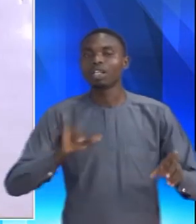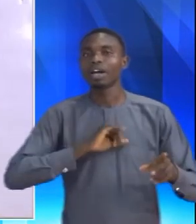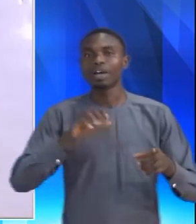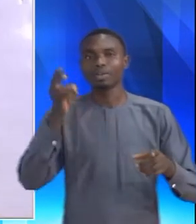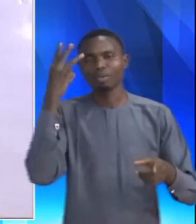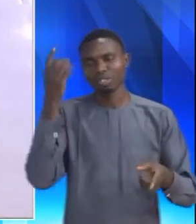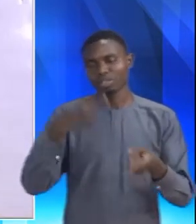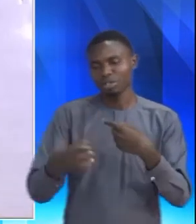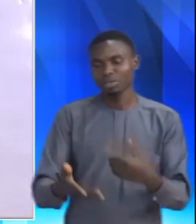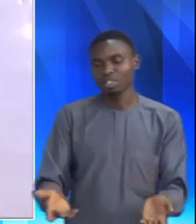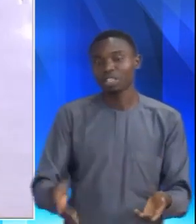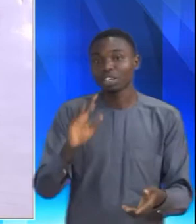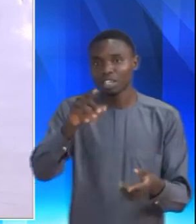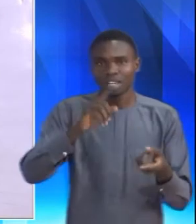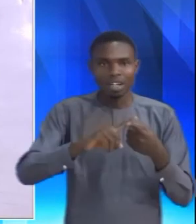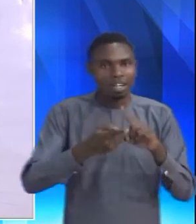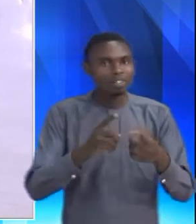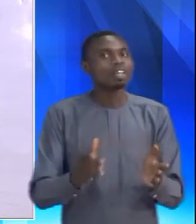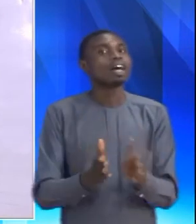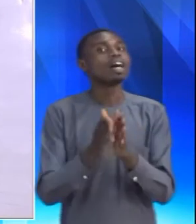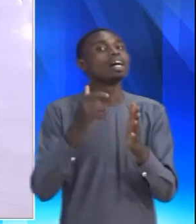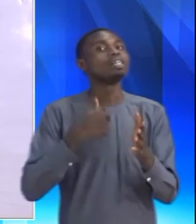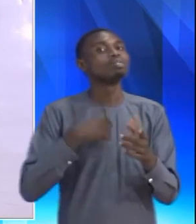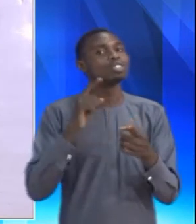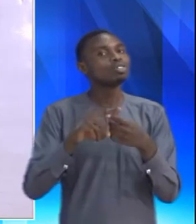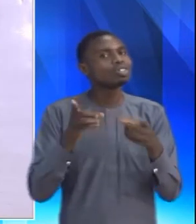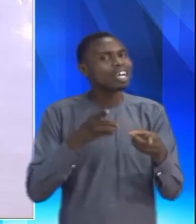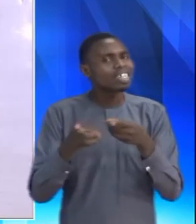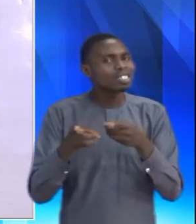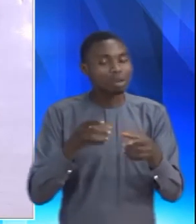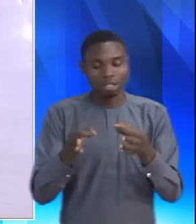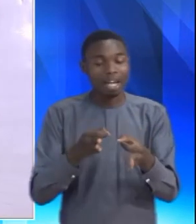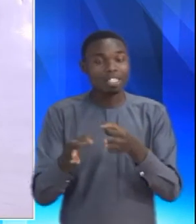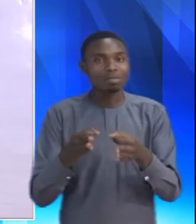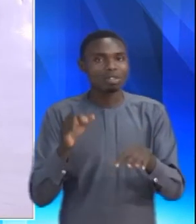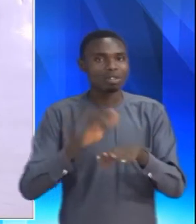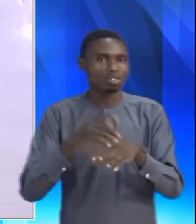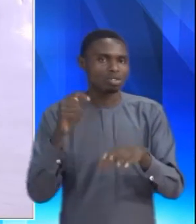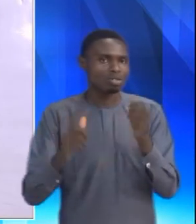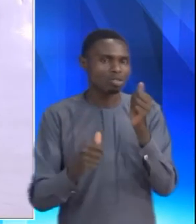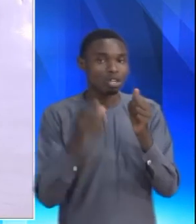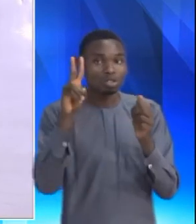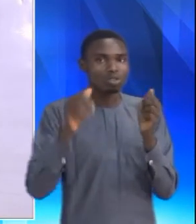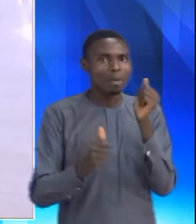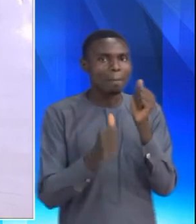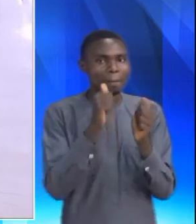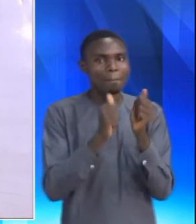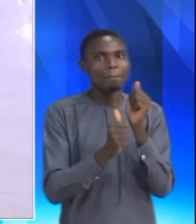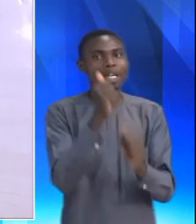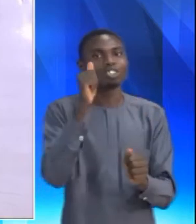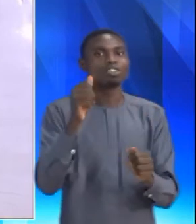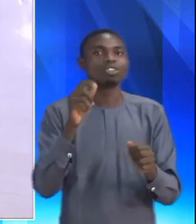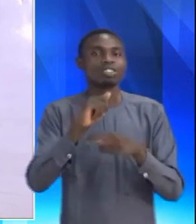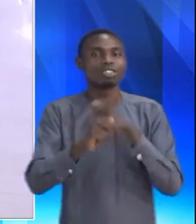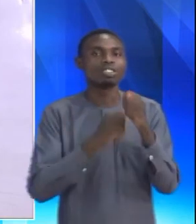more on the two major types of letter writing. Now, students at home, I want